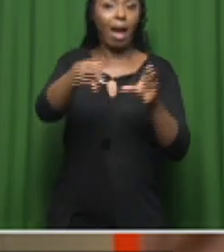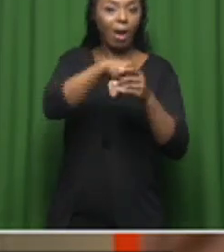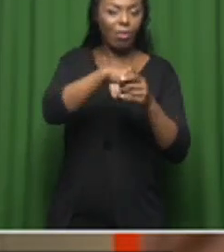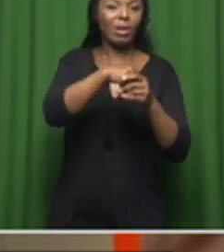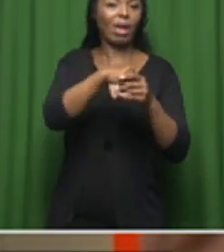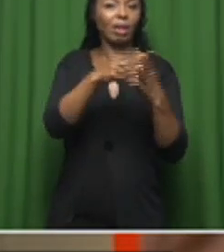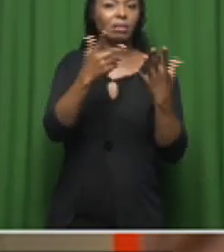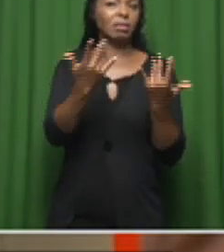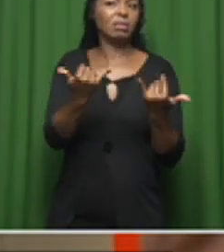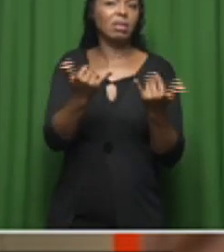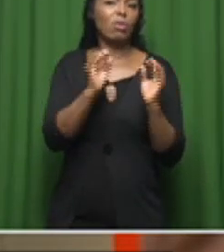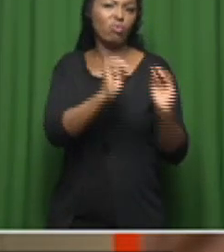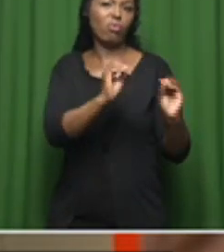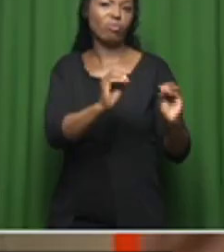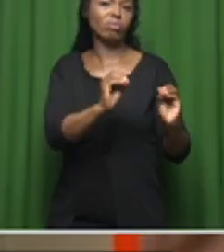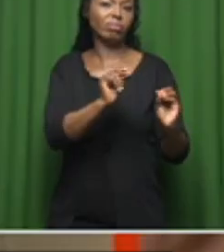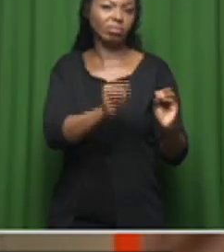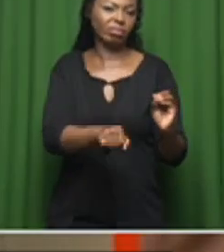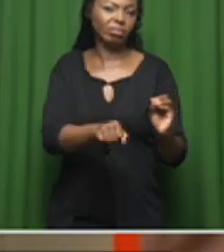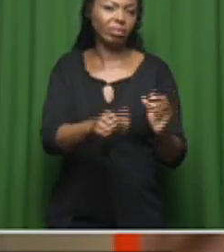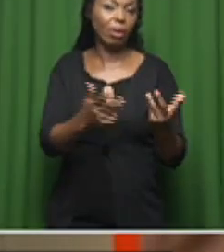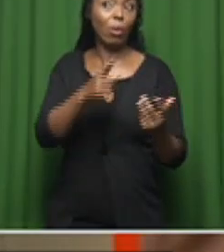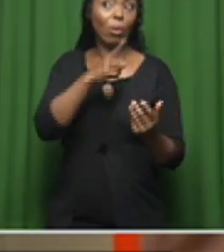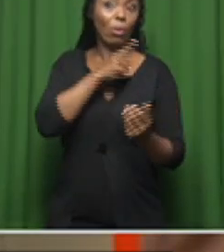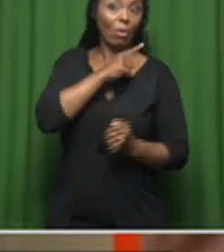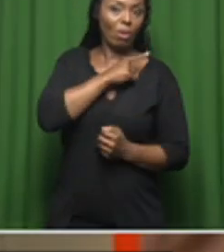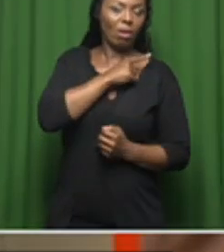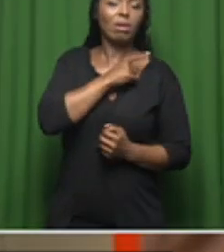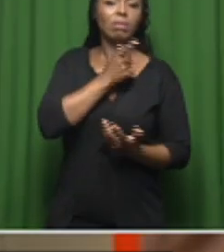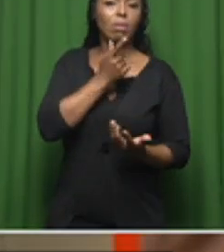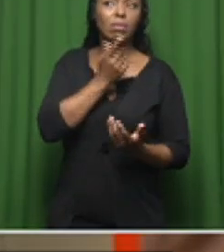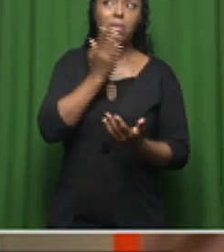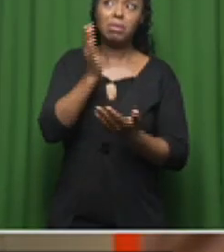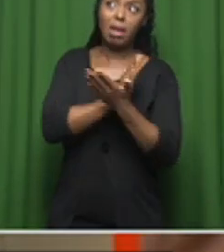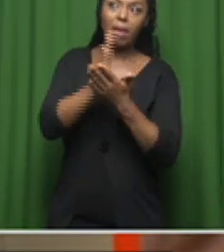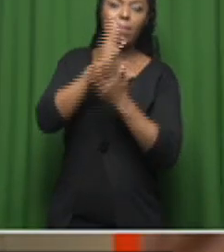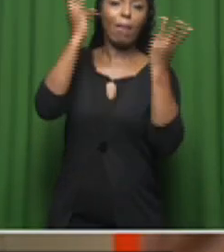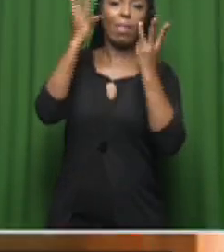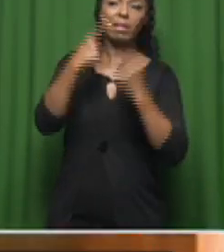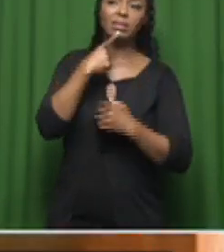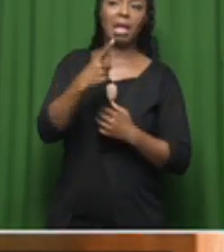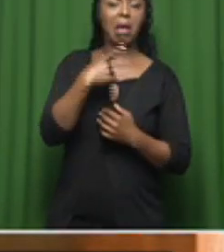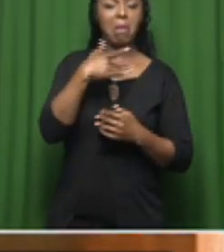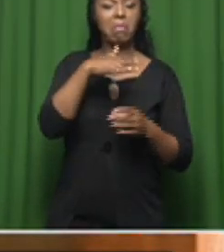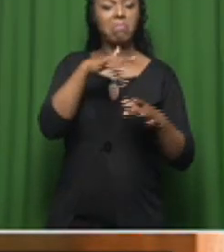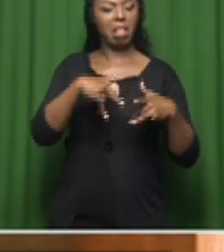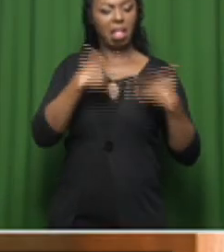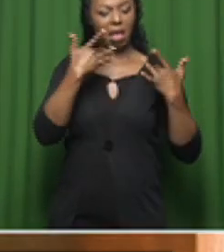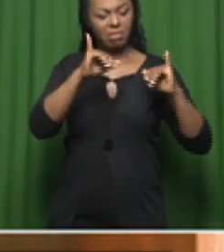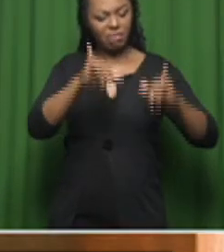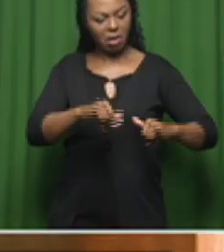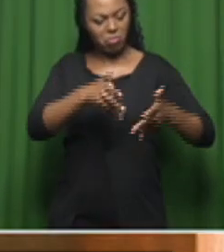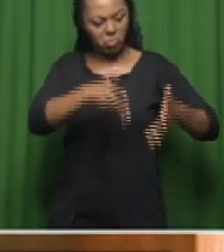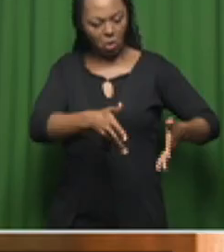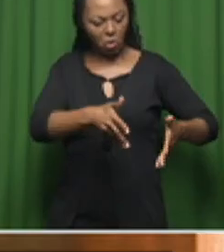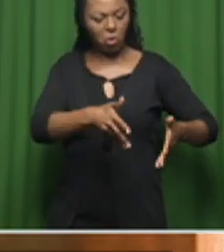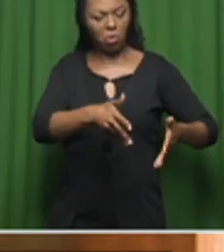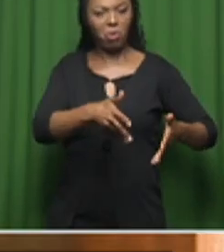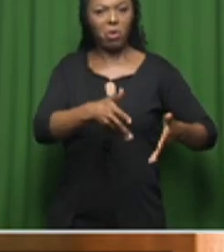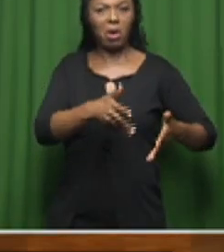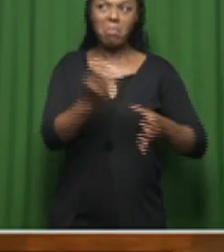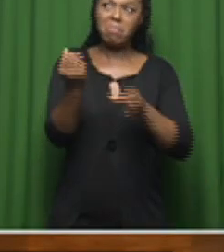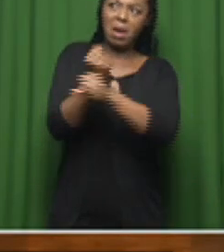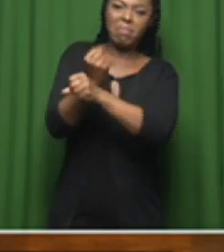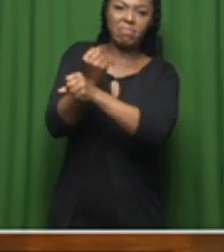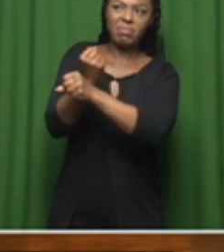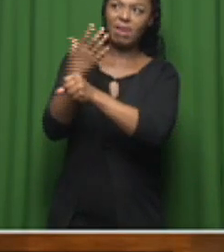luxurious building in a way that some people wouldn't say living here inside the building is the same as living